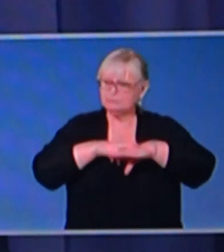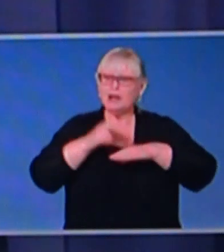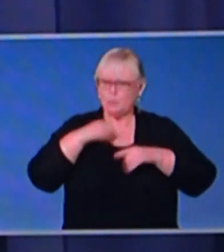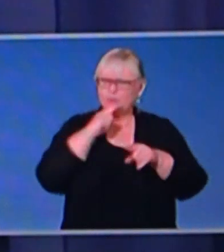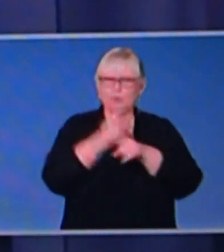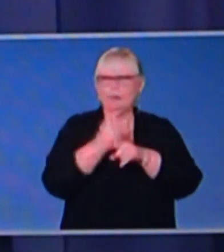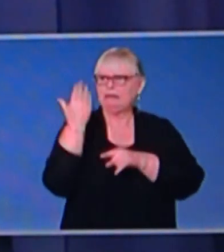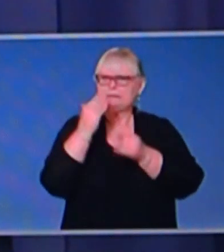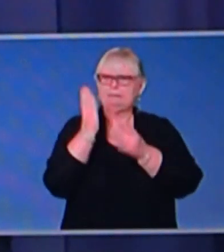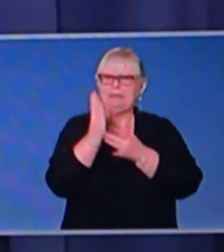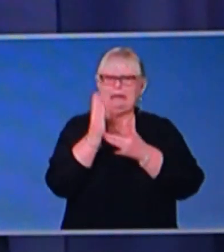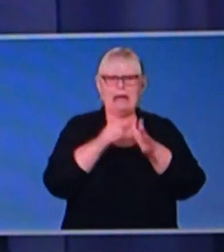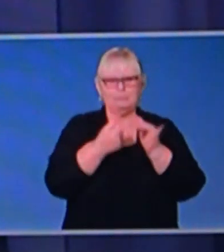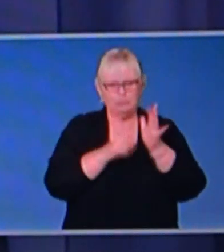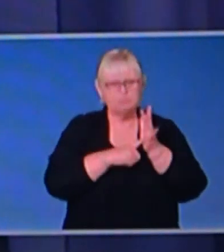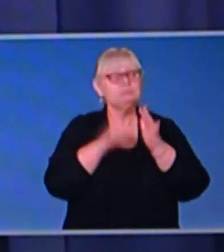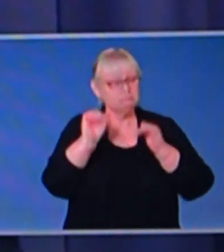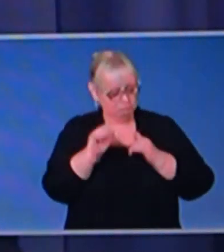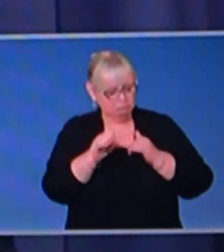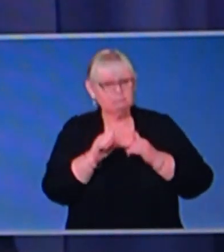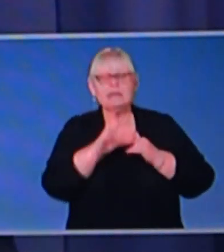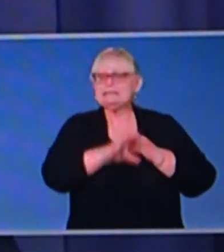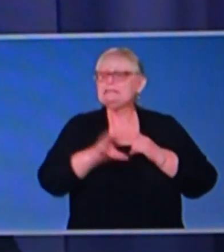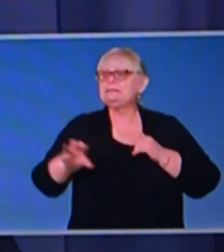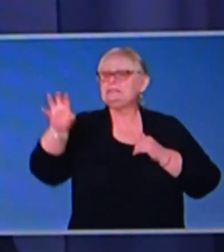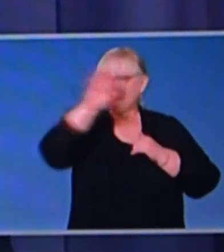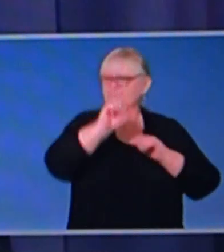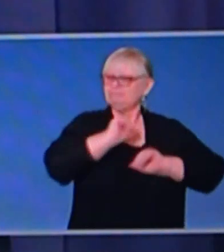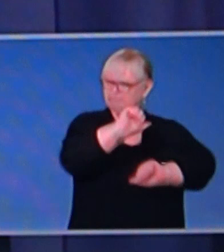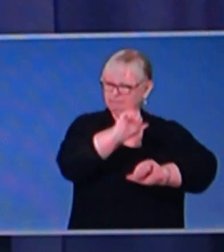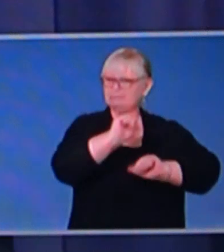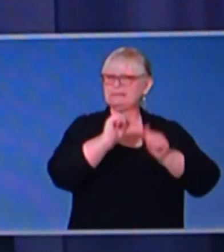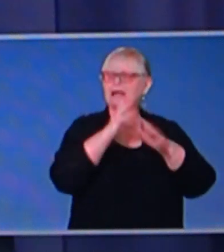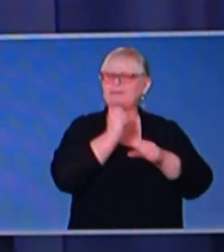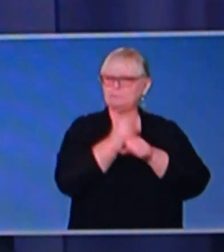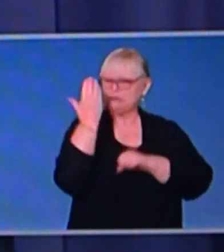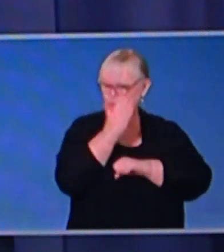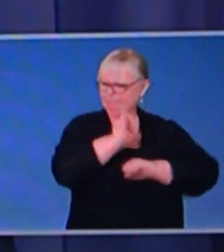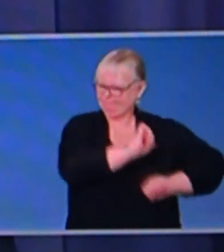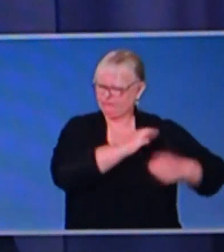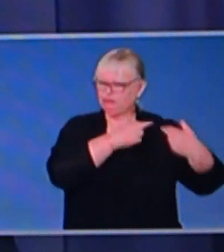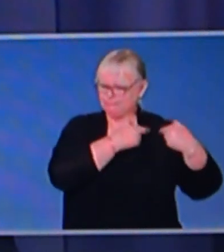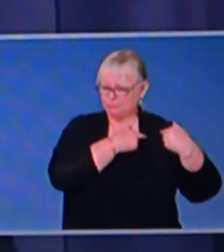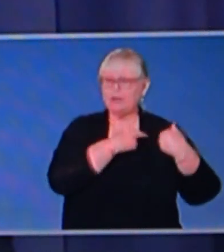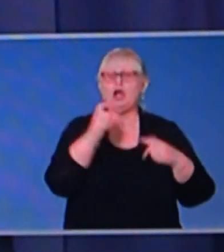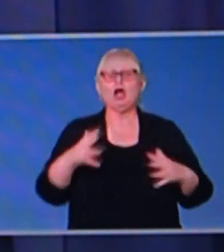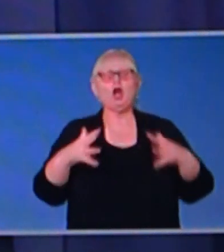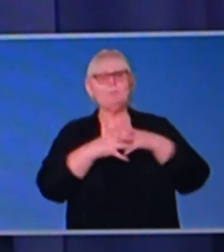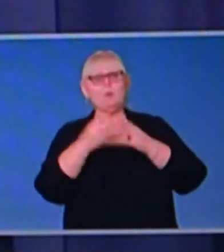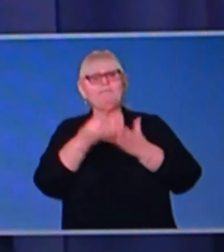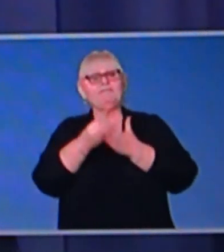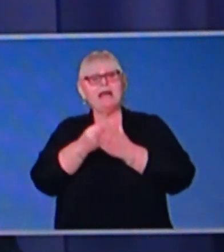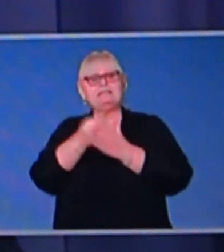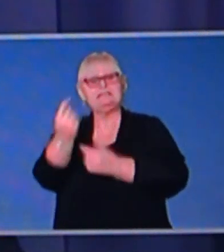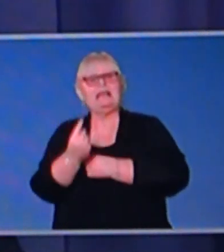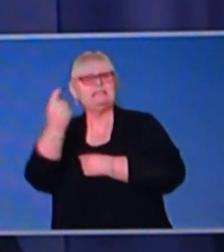in mid-April. It is true that states run the state school systems and they'll make calls in their states, and the Commonwealth is the predominant funder of independent